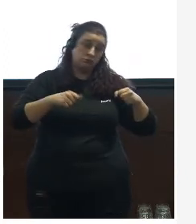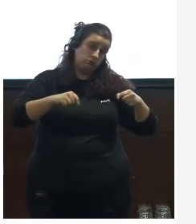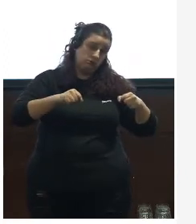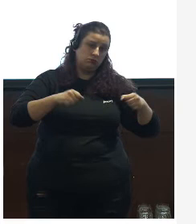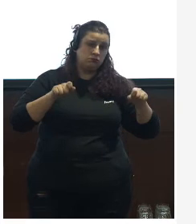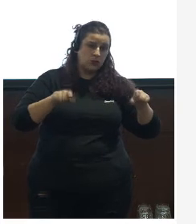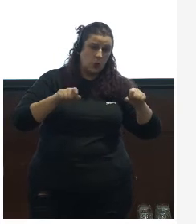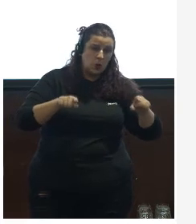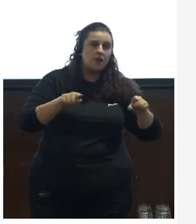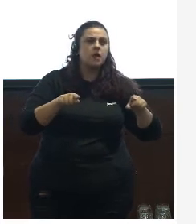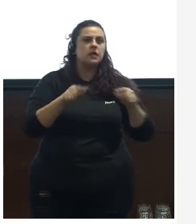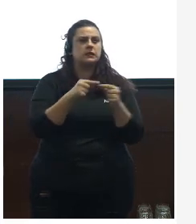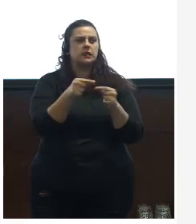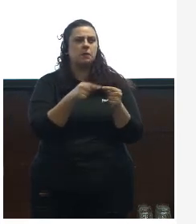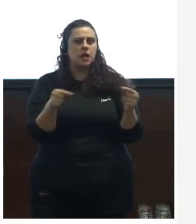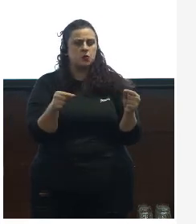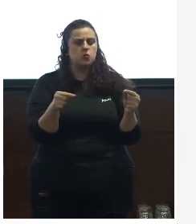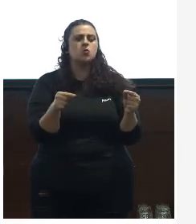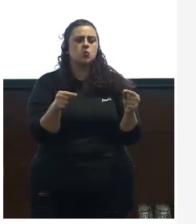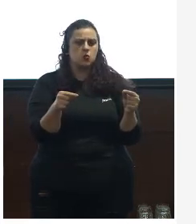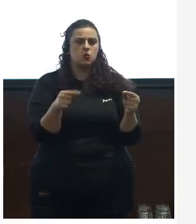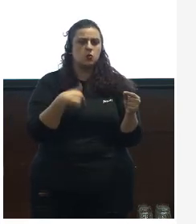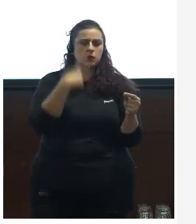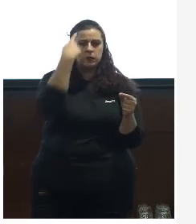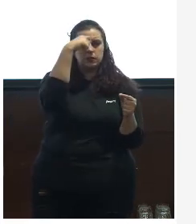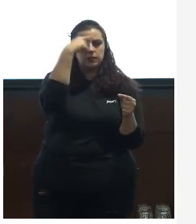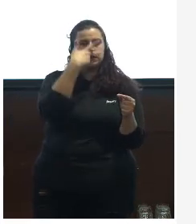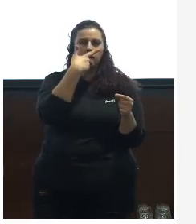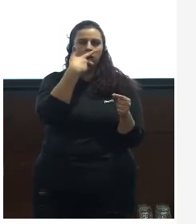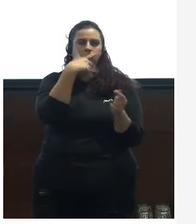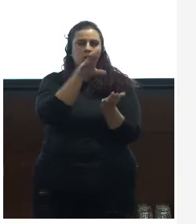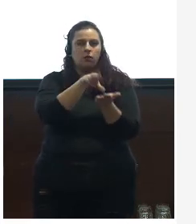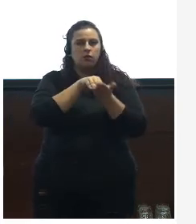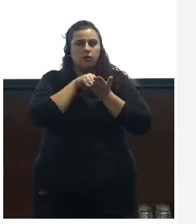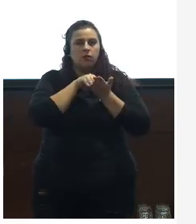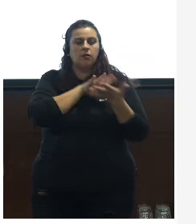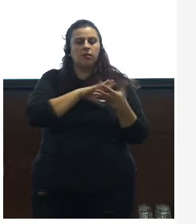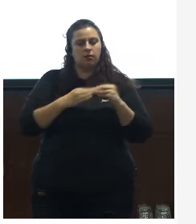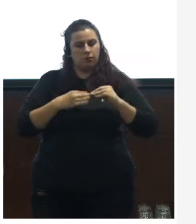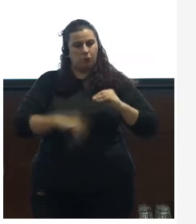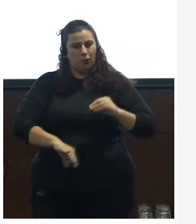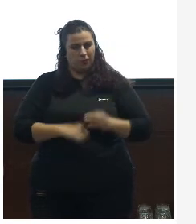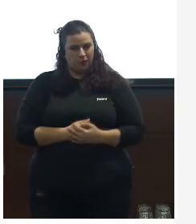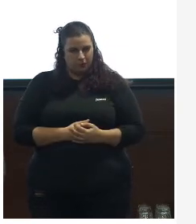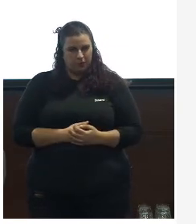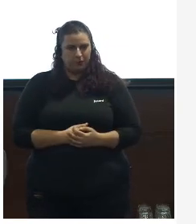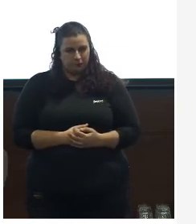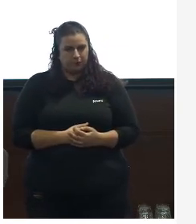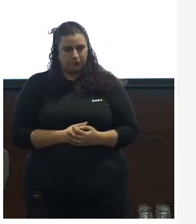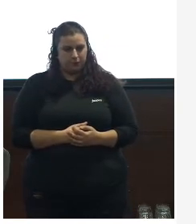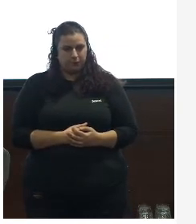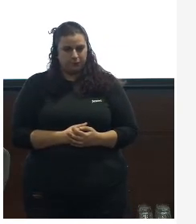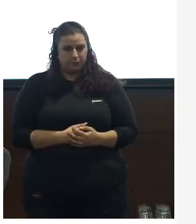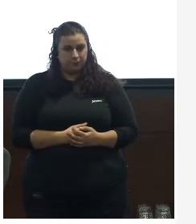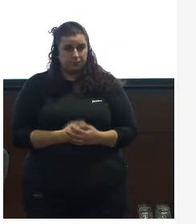can suit those needs and take those needs and basically match it in every port of call that we serve within Europe to a